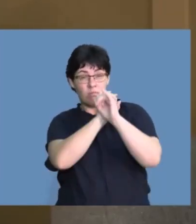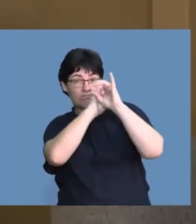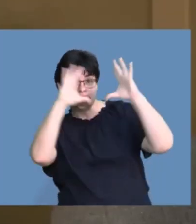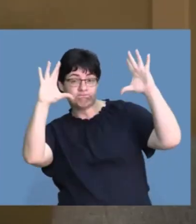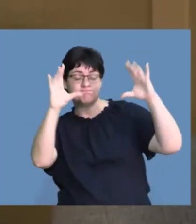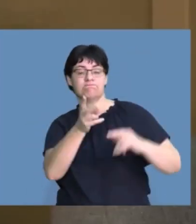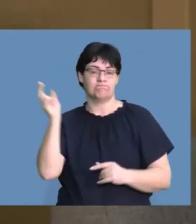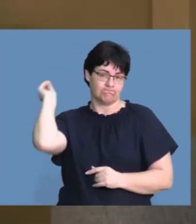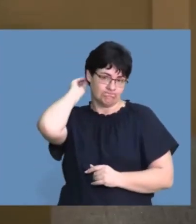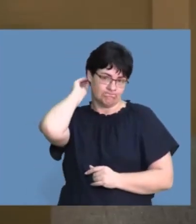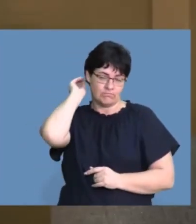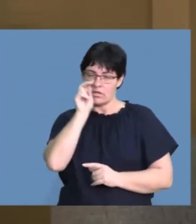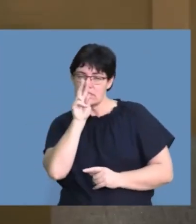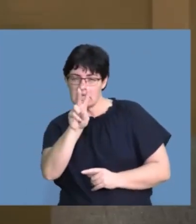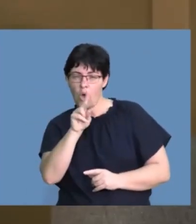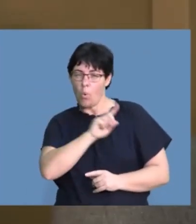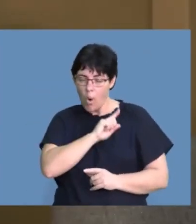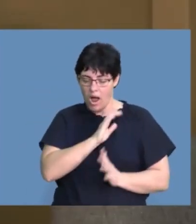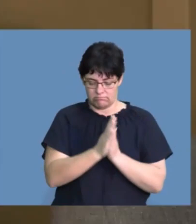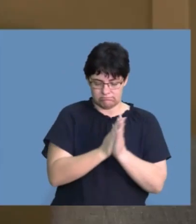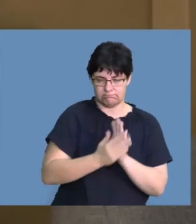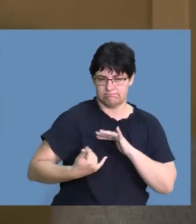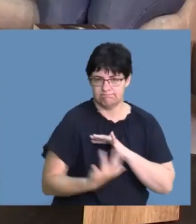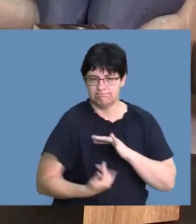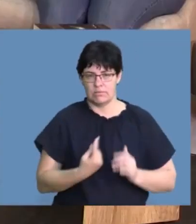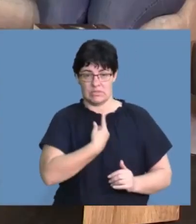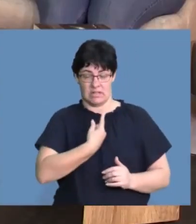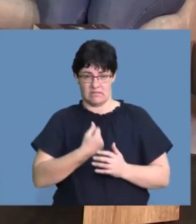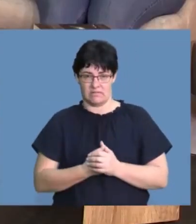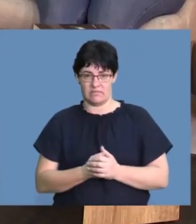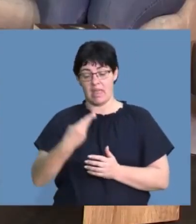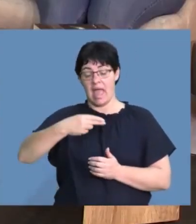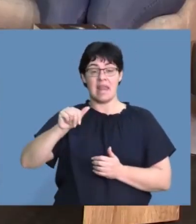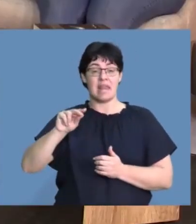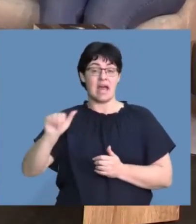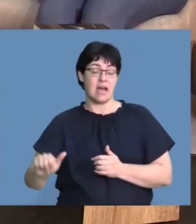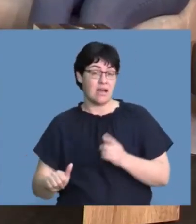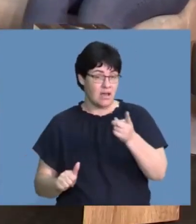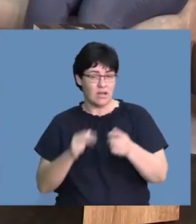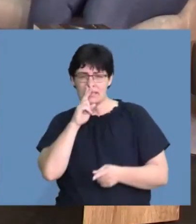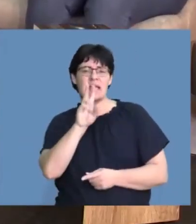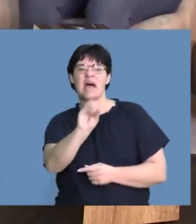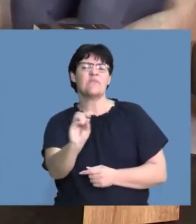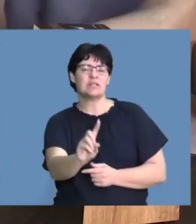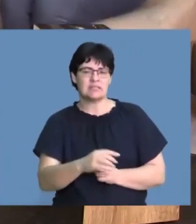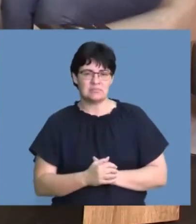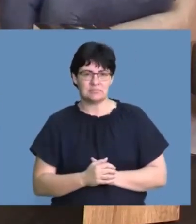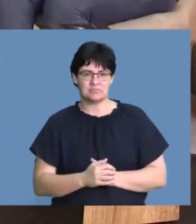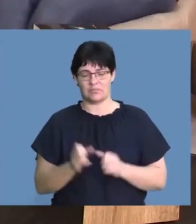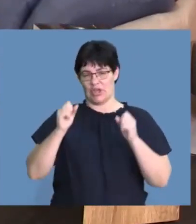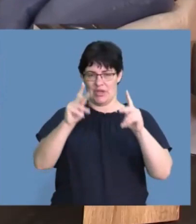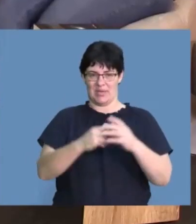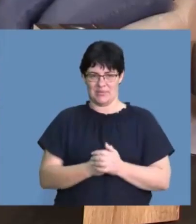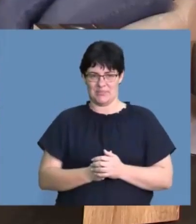in front of you all the time to motivate yourself. So, Hannah, you've done one for us. Okay. Let's see what you got. All